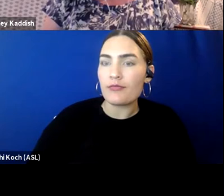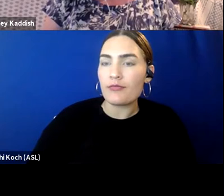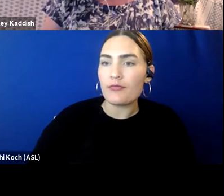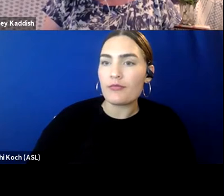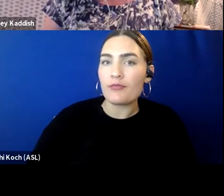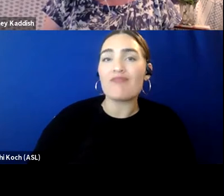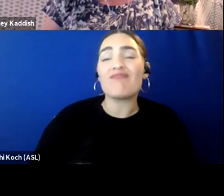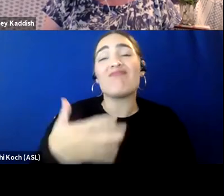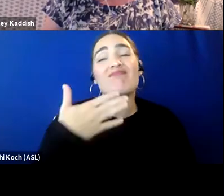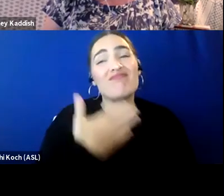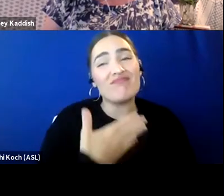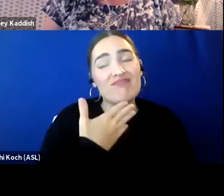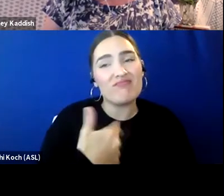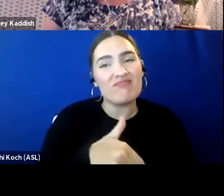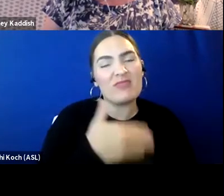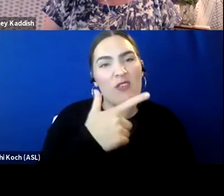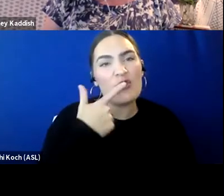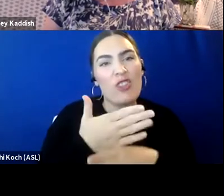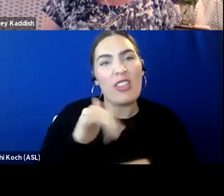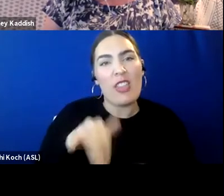Thank you so much, Mutabu, for sharing that.